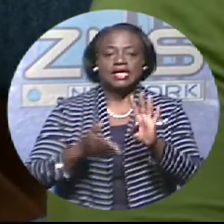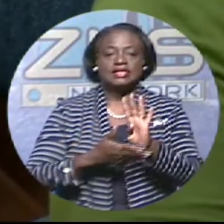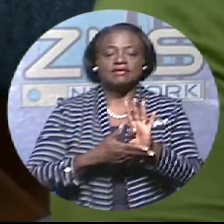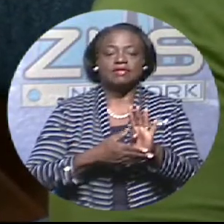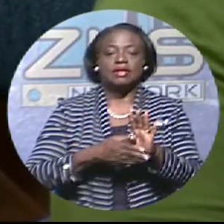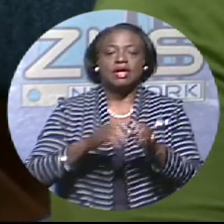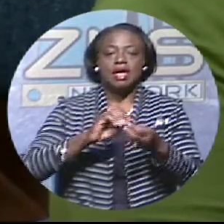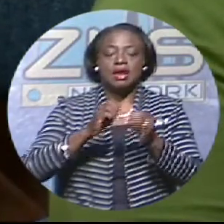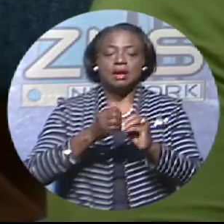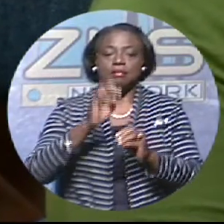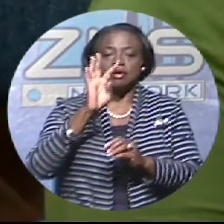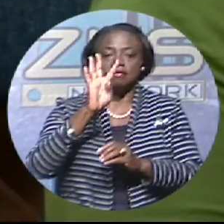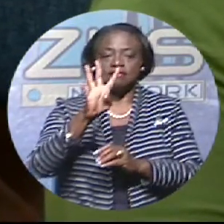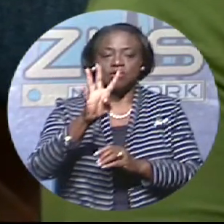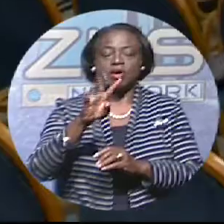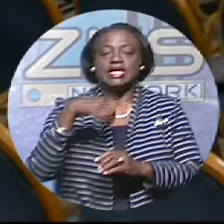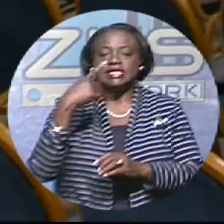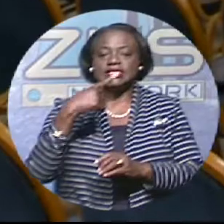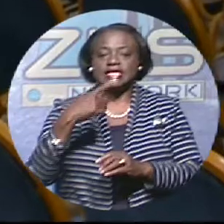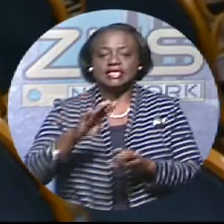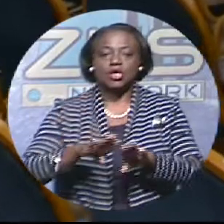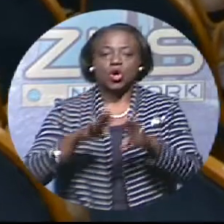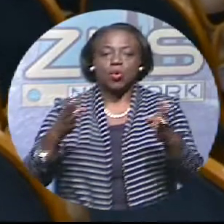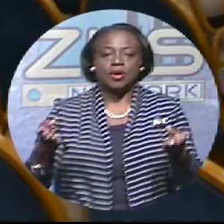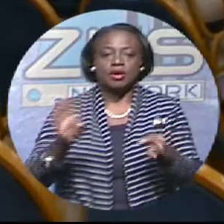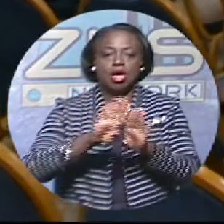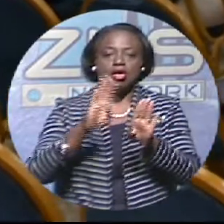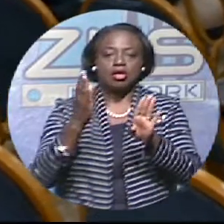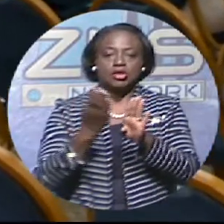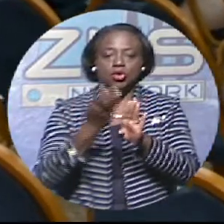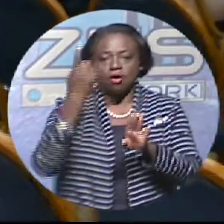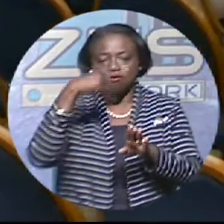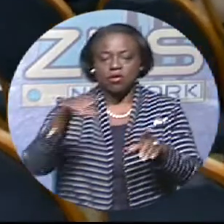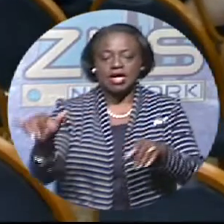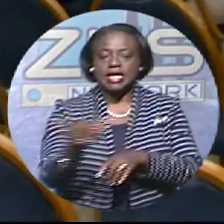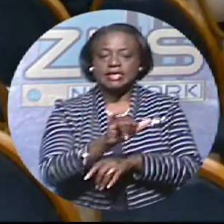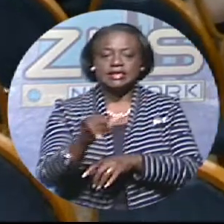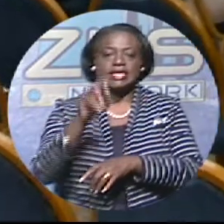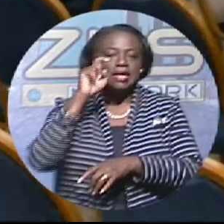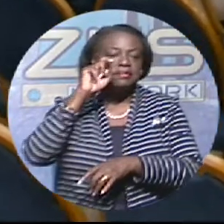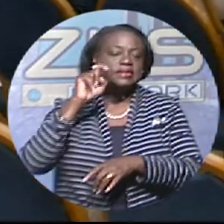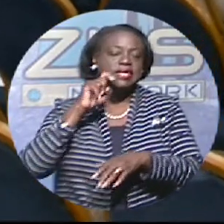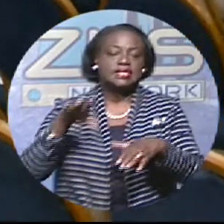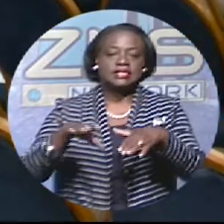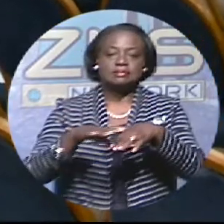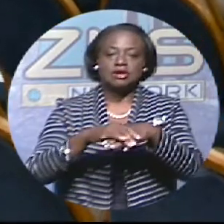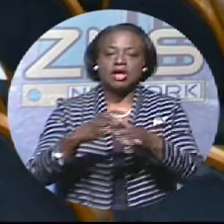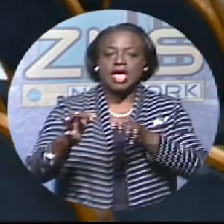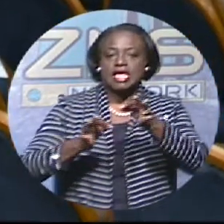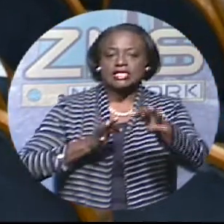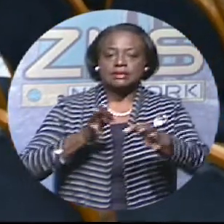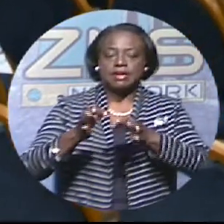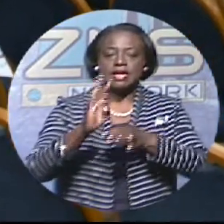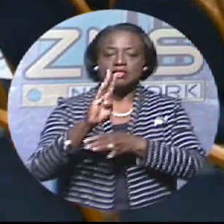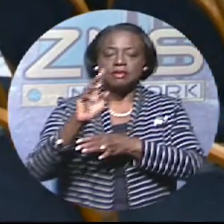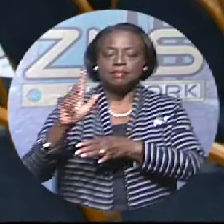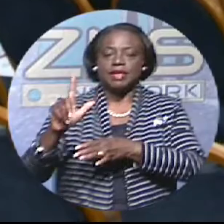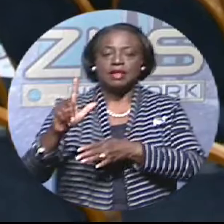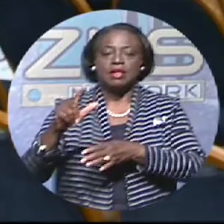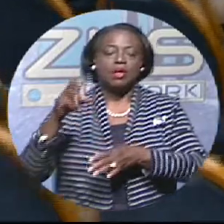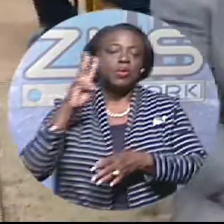group say this opens the door for same-sex marriage. In explaining the bill, No. 4, Wilson says, that won't